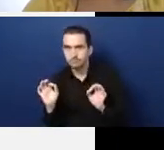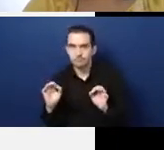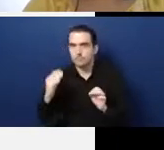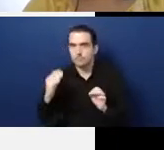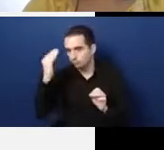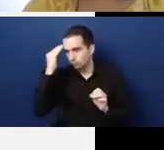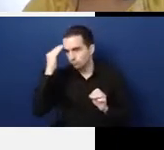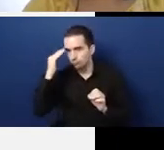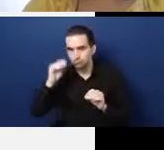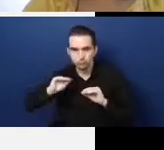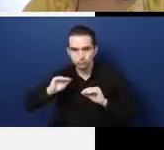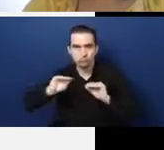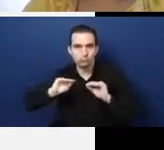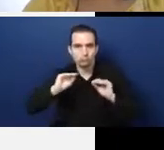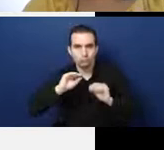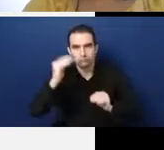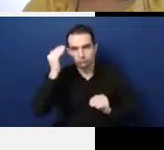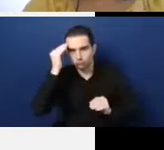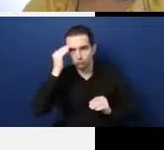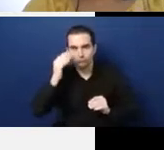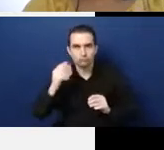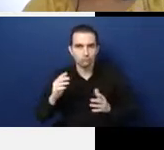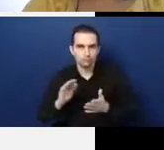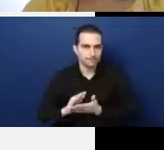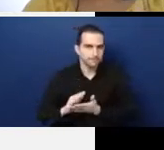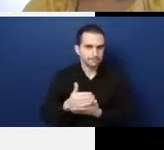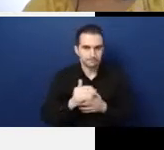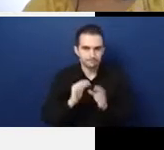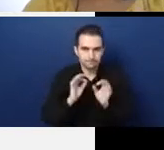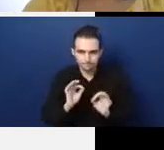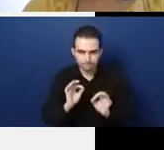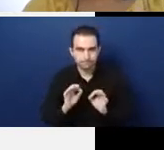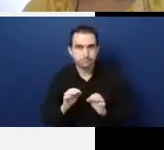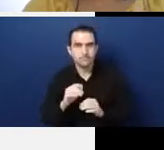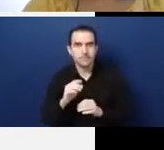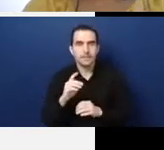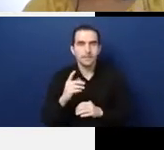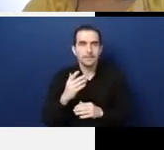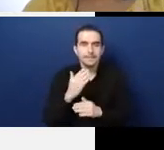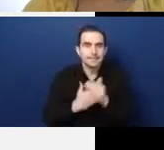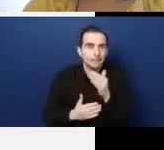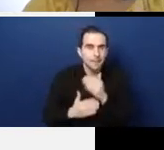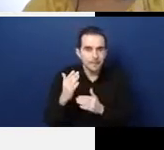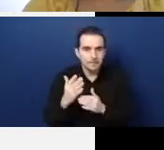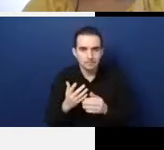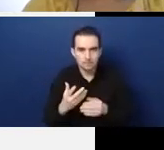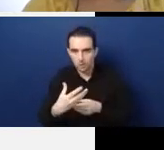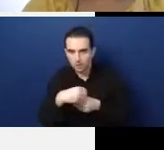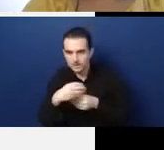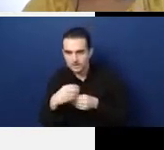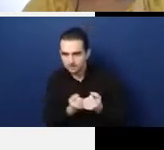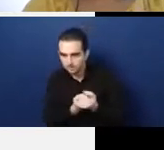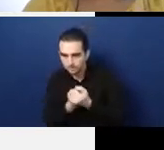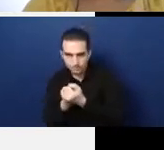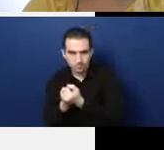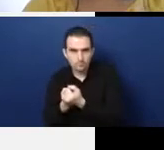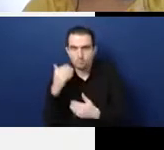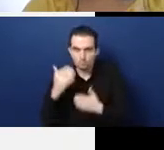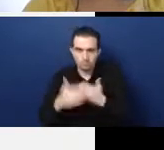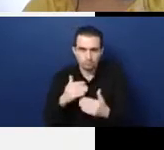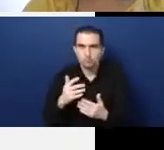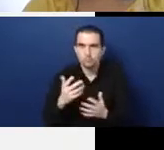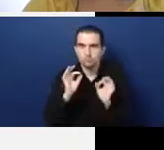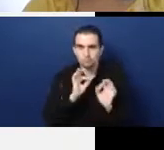they disseminate these trainings to everyone within the programs. That includes our program partners and